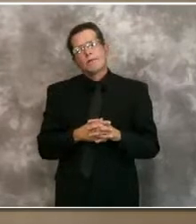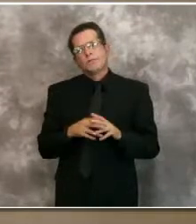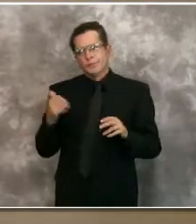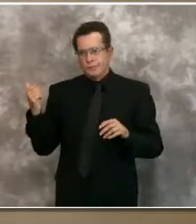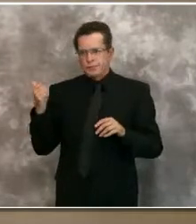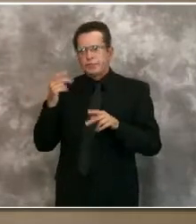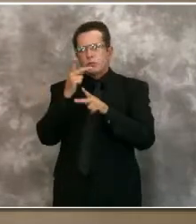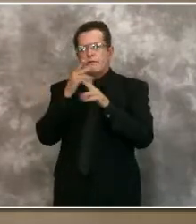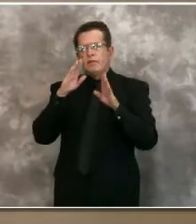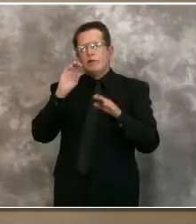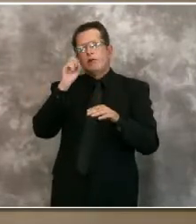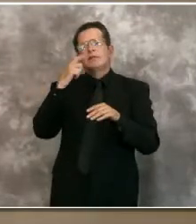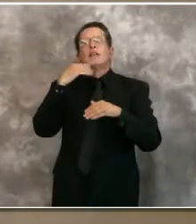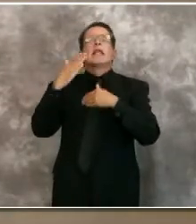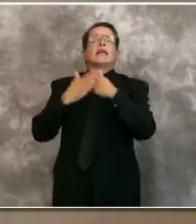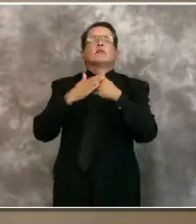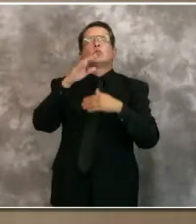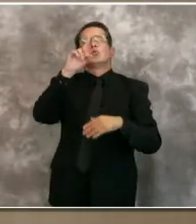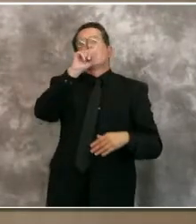Okay, next question.